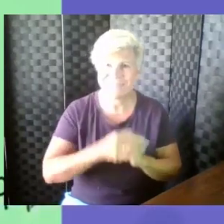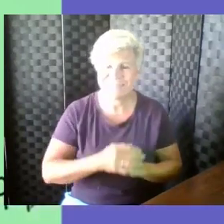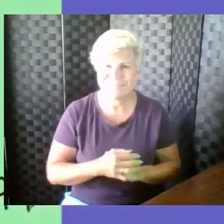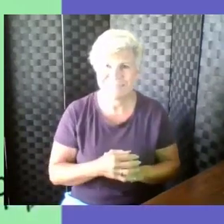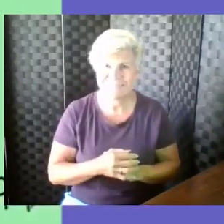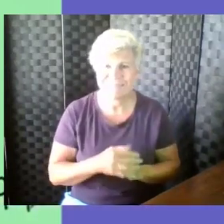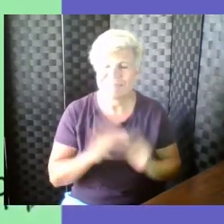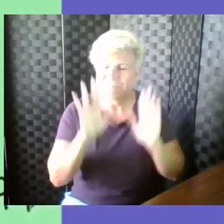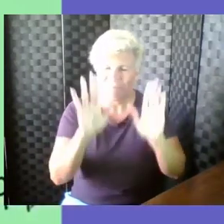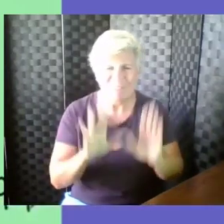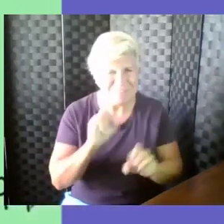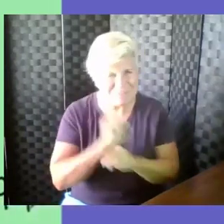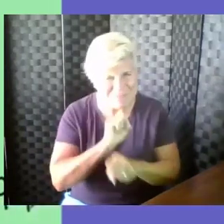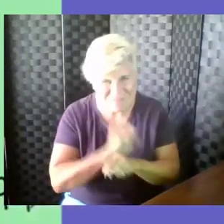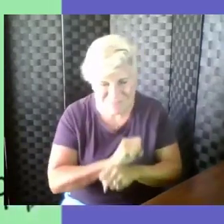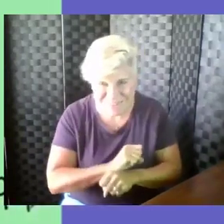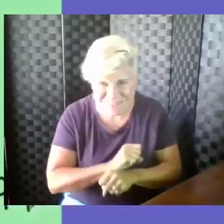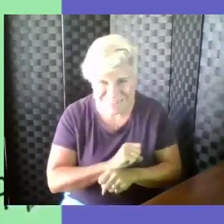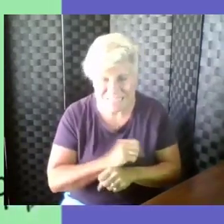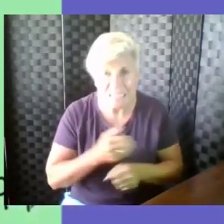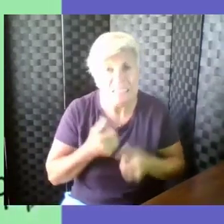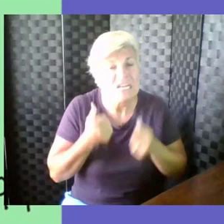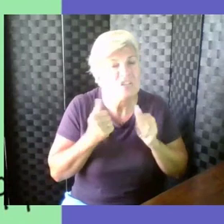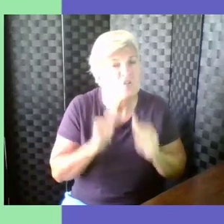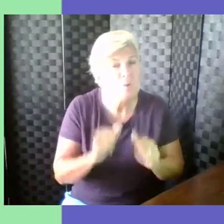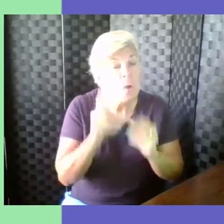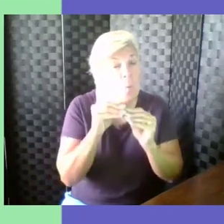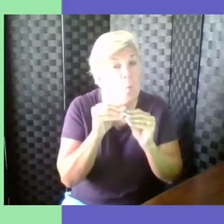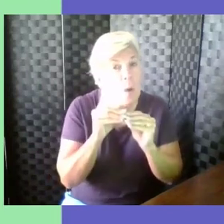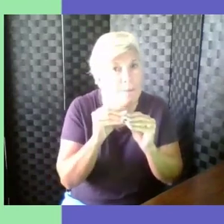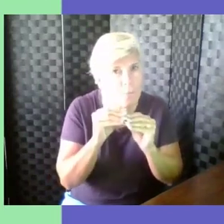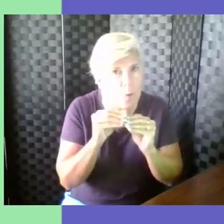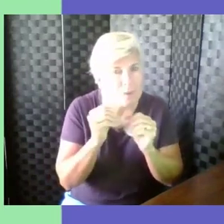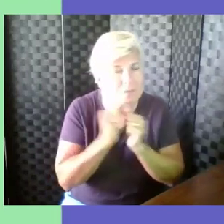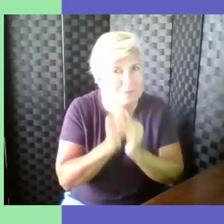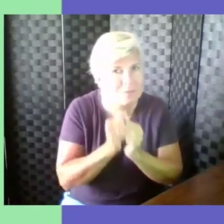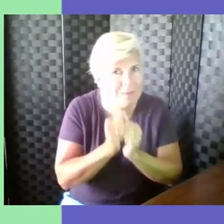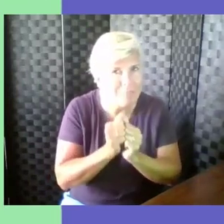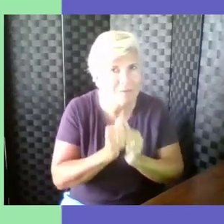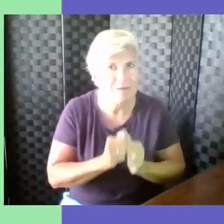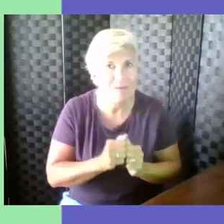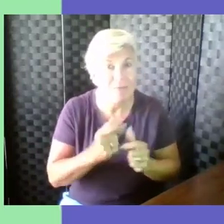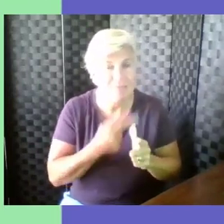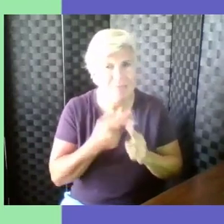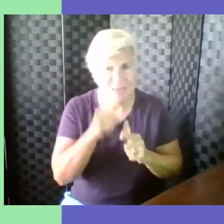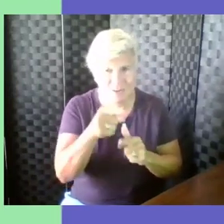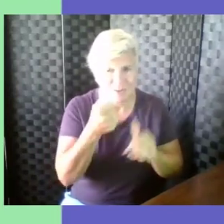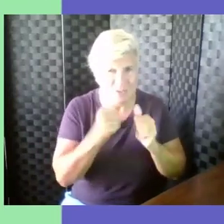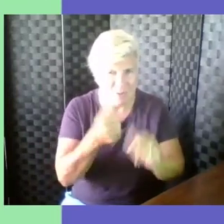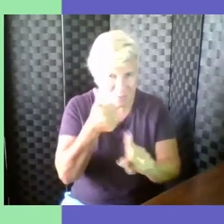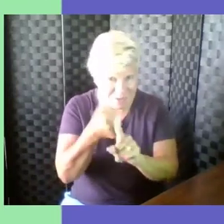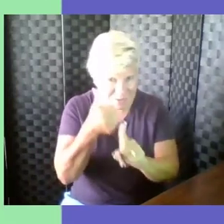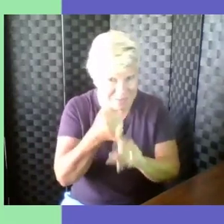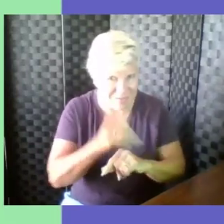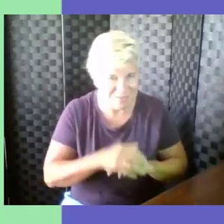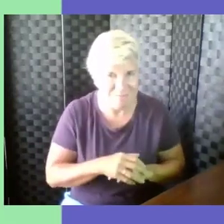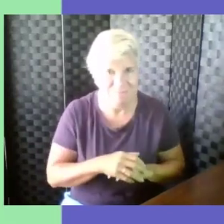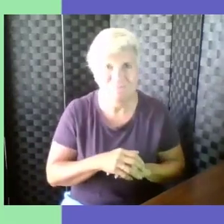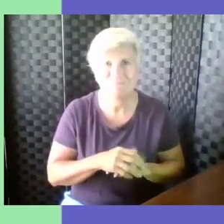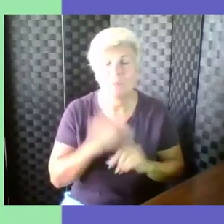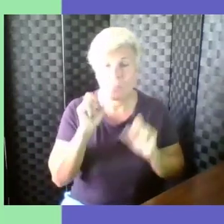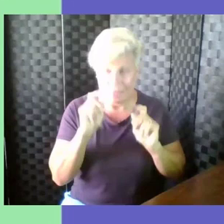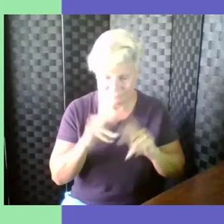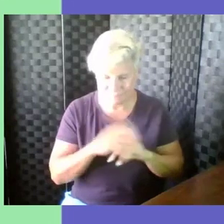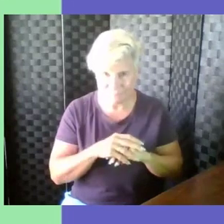597. Great work, guys. Let's try one more together. And then I'm going to have you try one on your own.